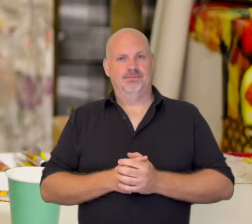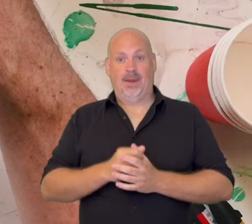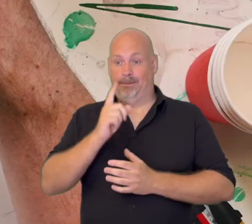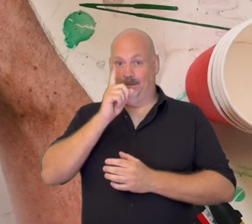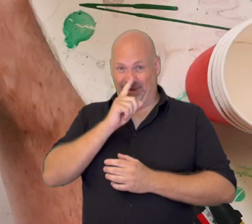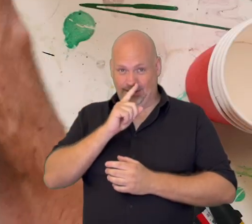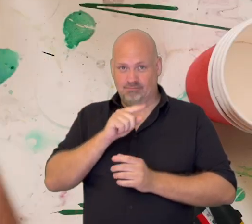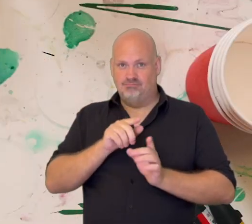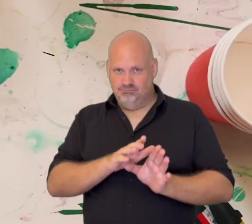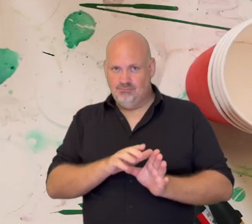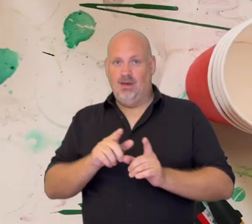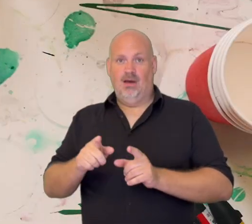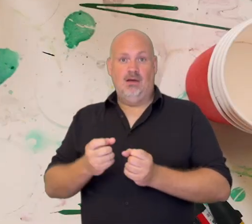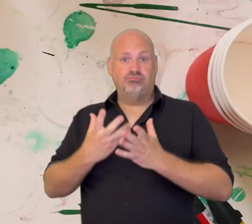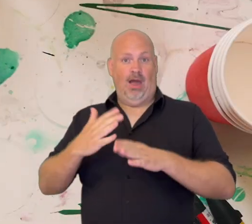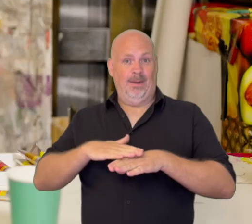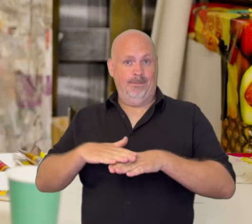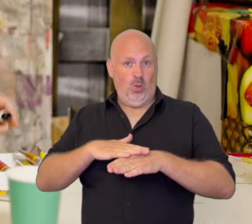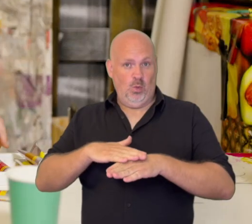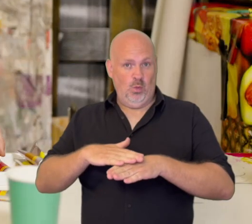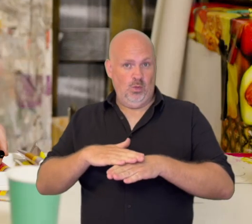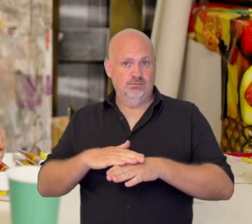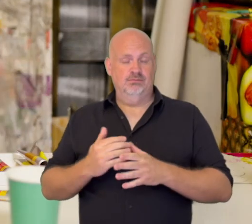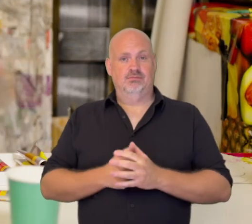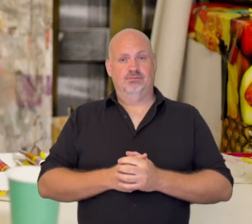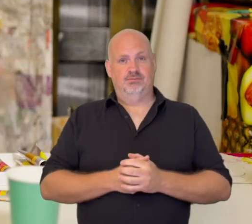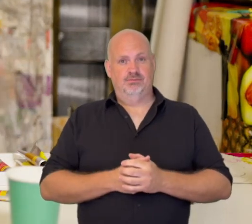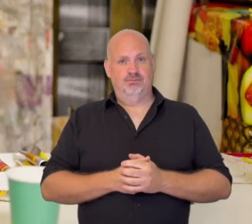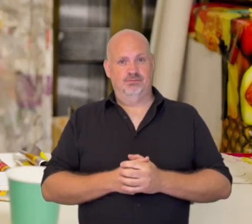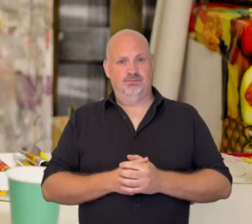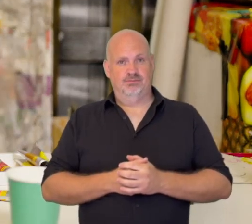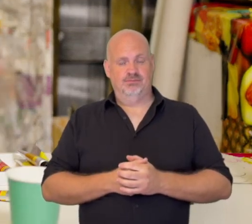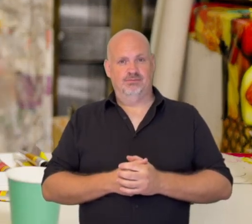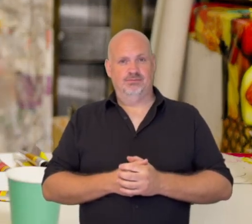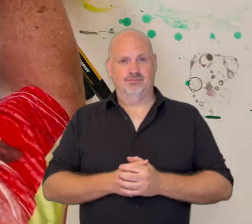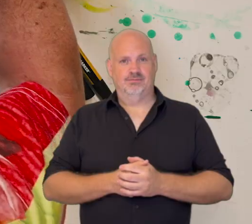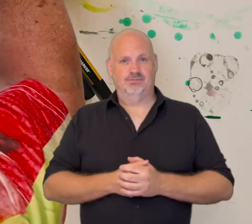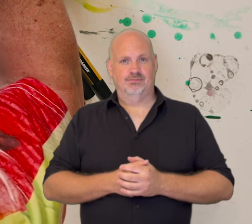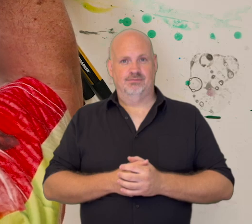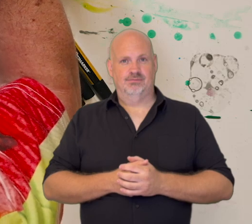And there's our pink. A bright blue.